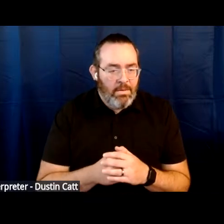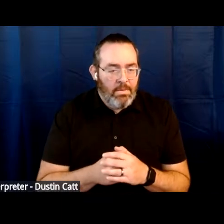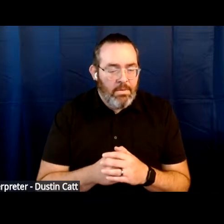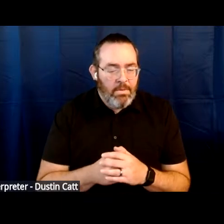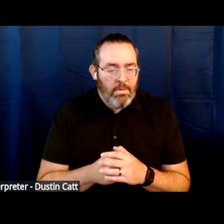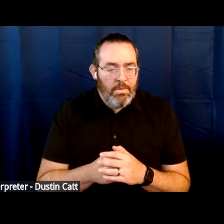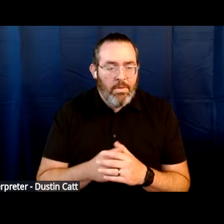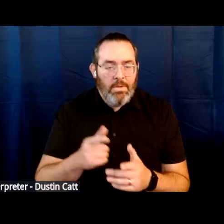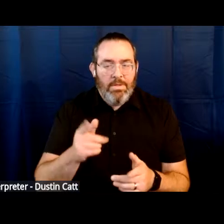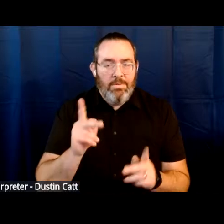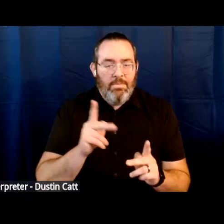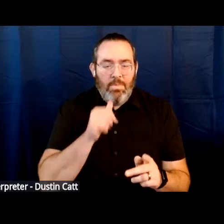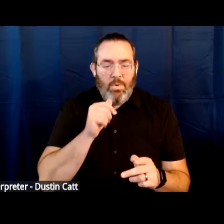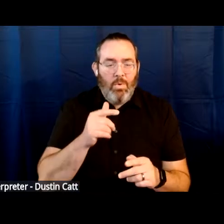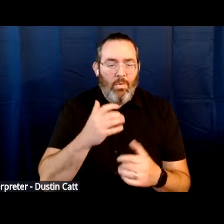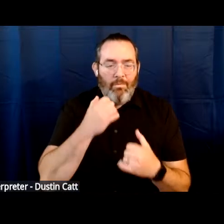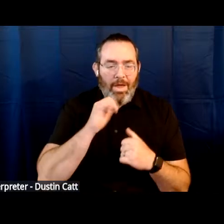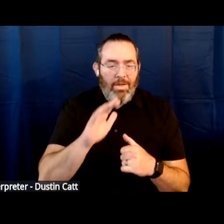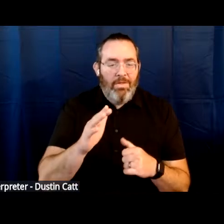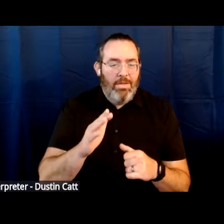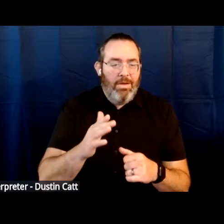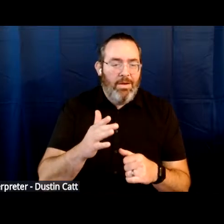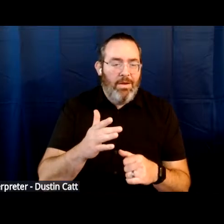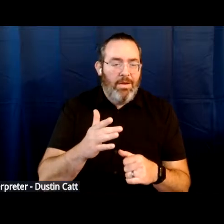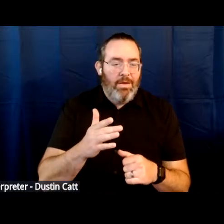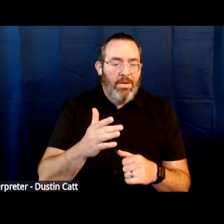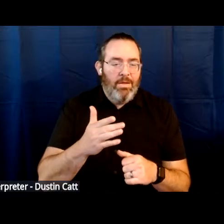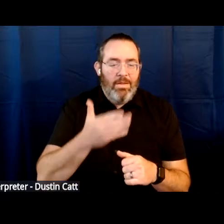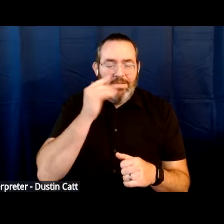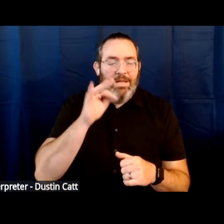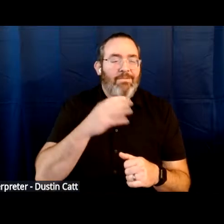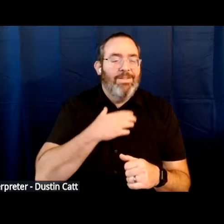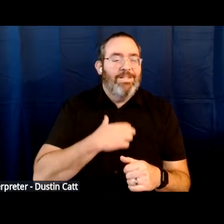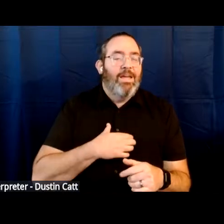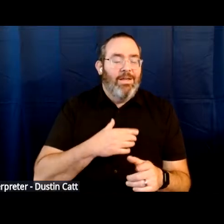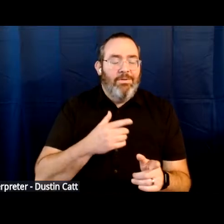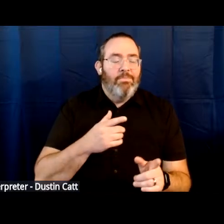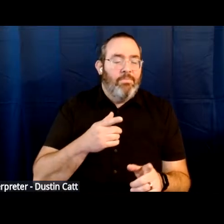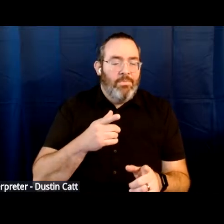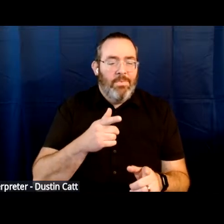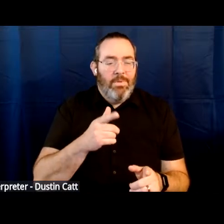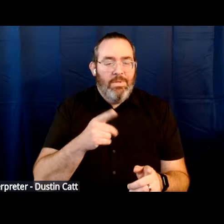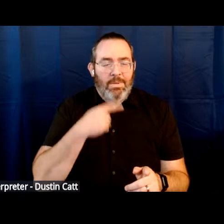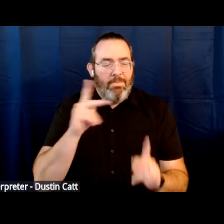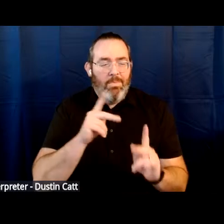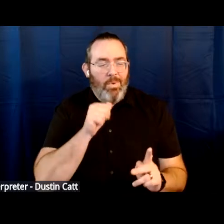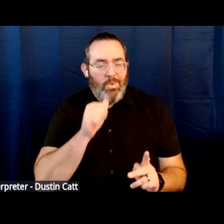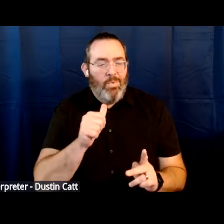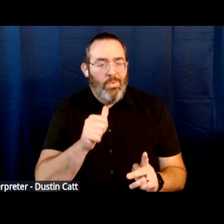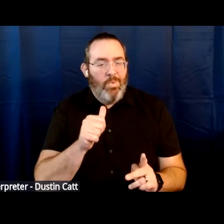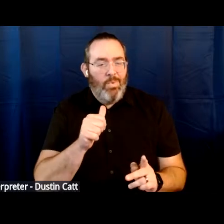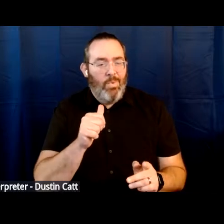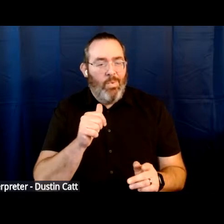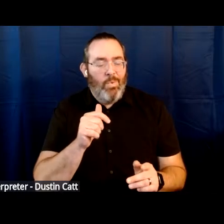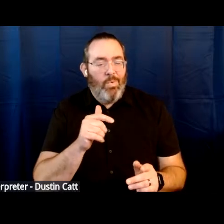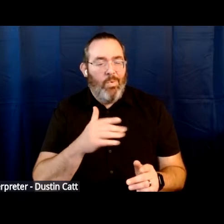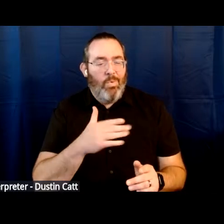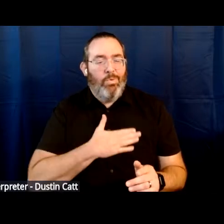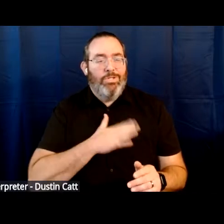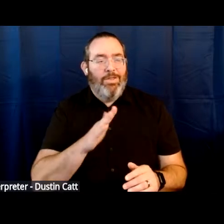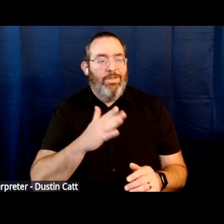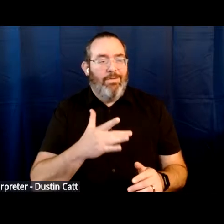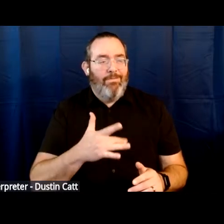of smell. And that she cited a study that people put it at the